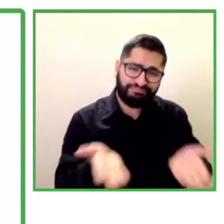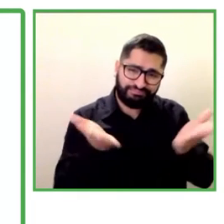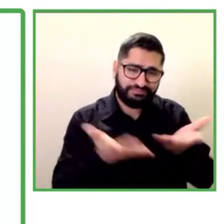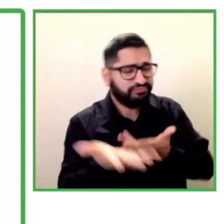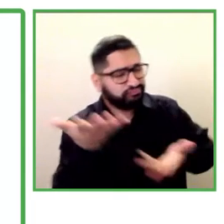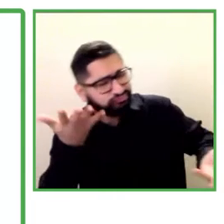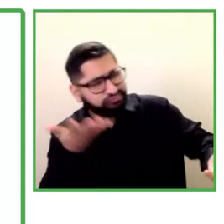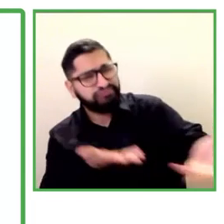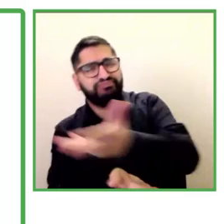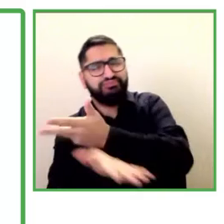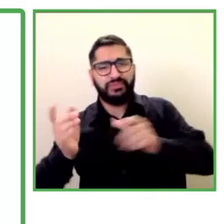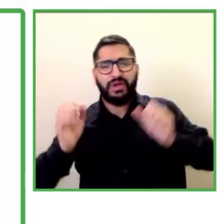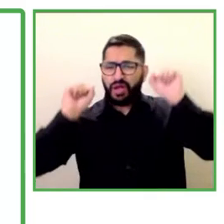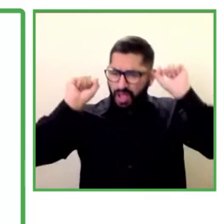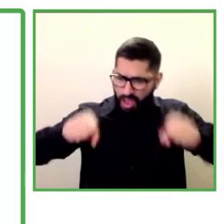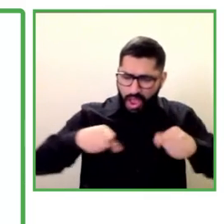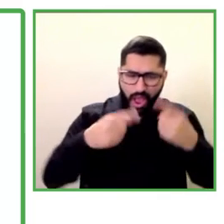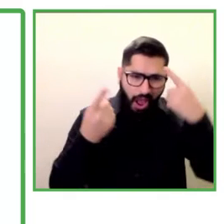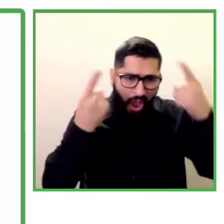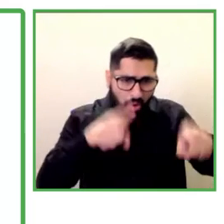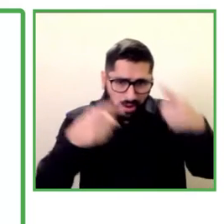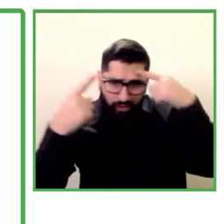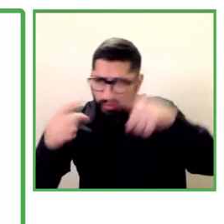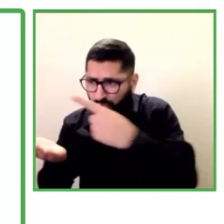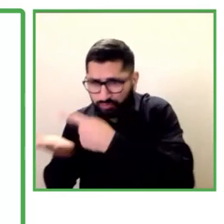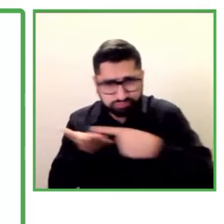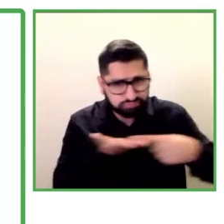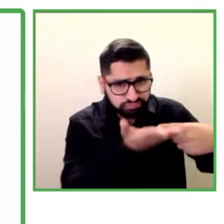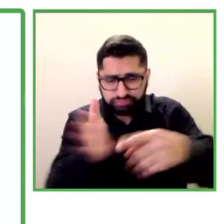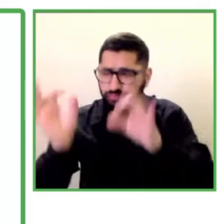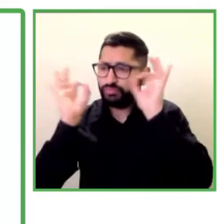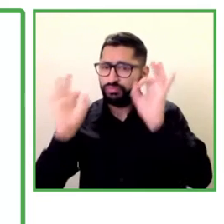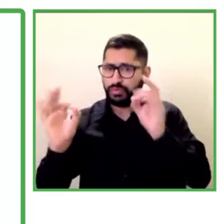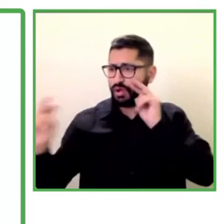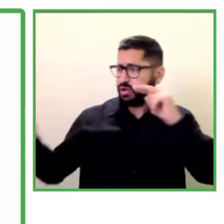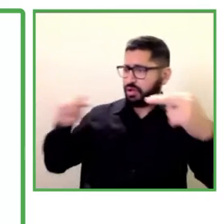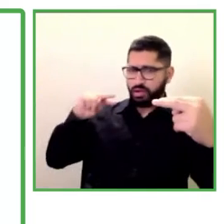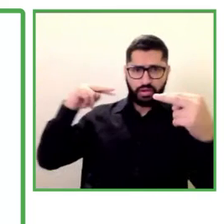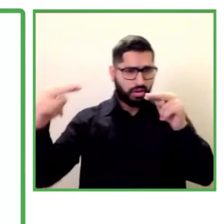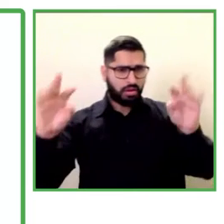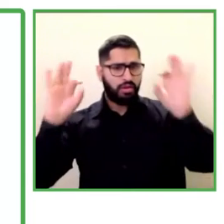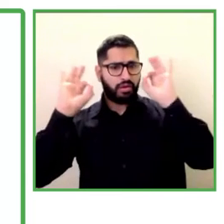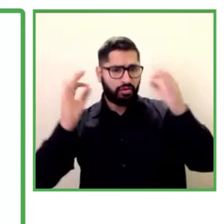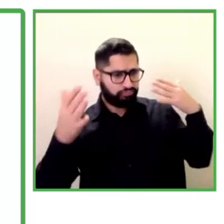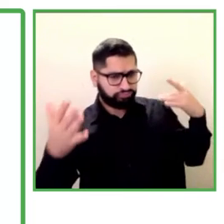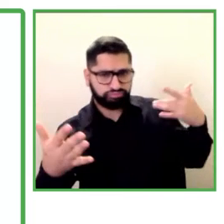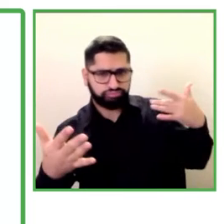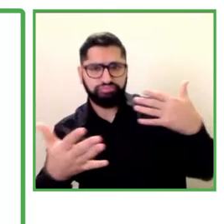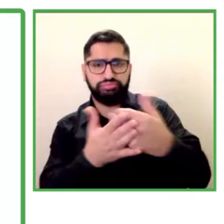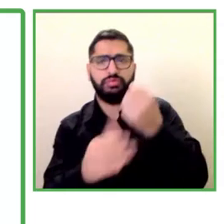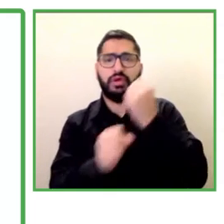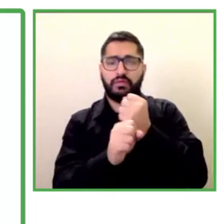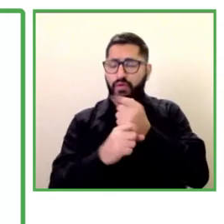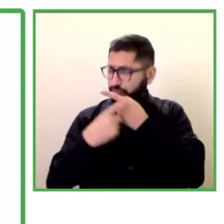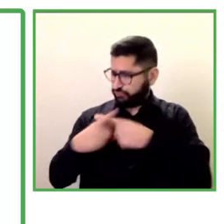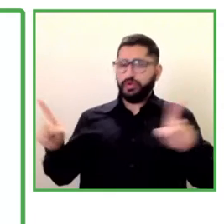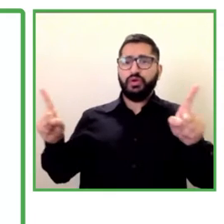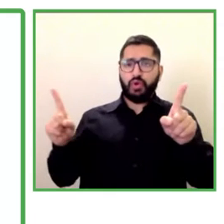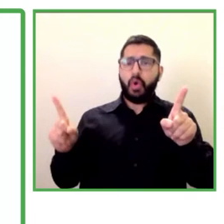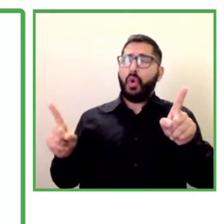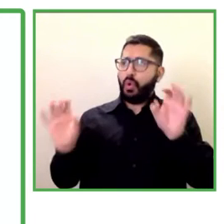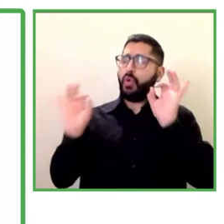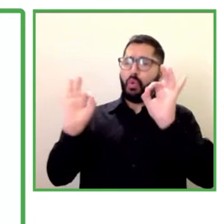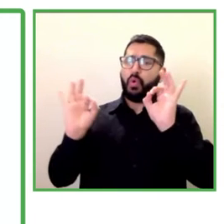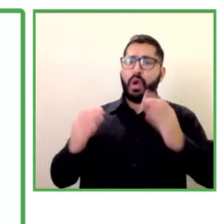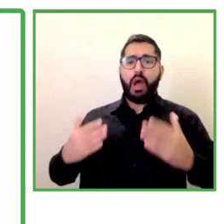share their needs. And now we realize that there are similar barriers, so they can share what worked and